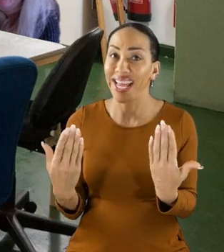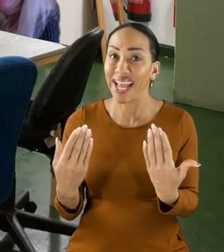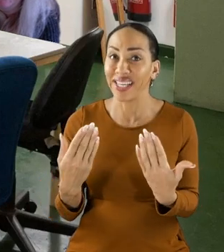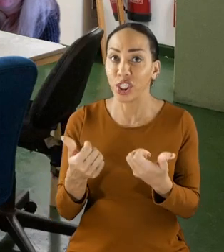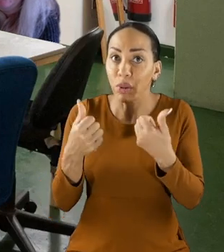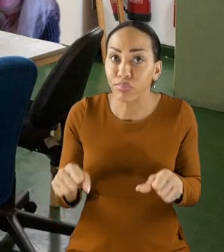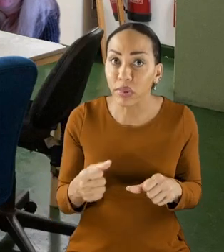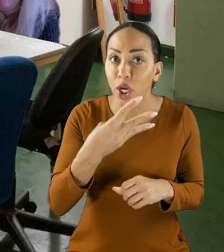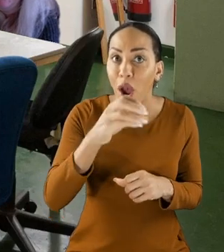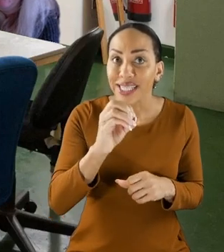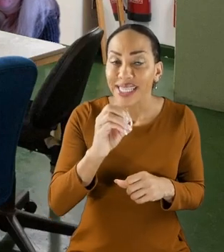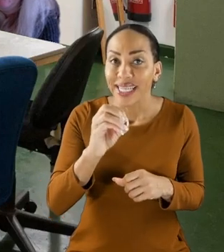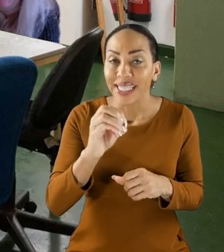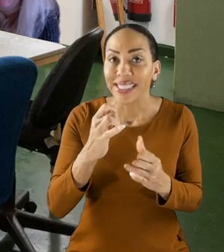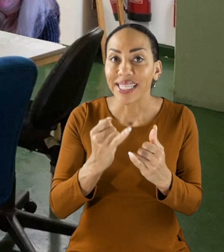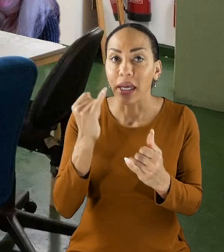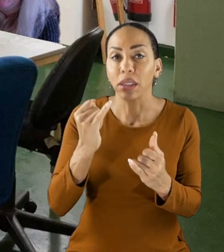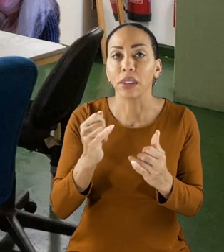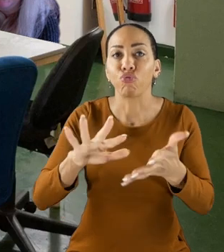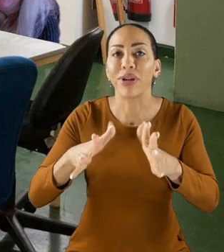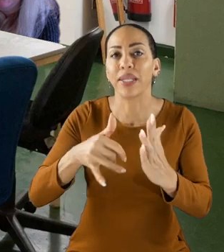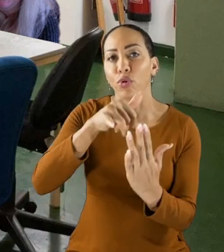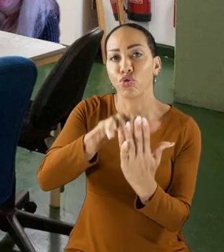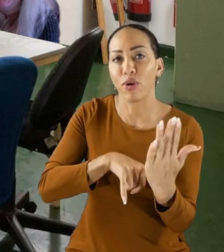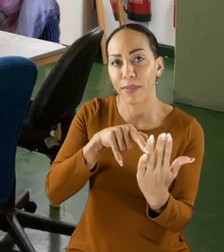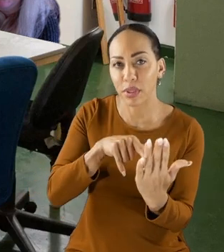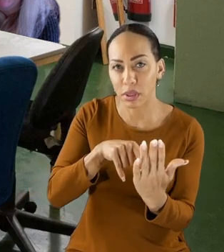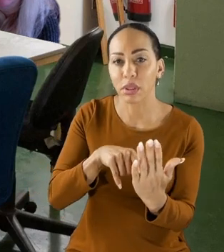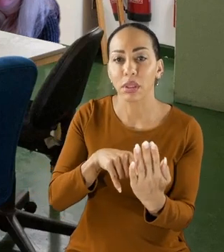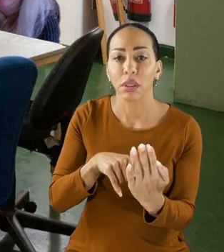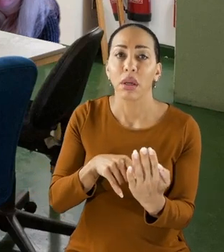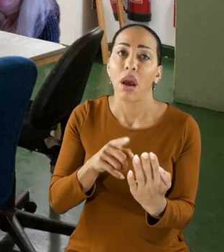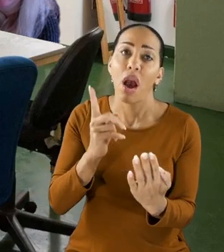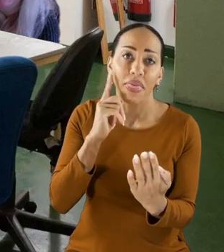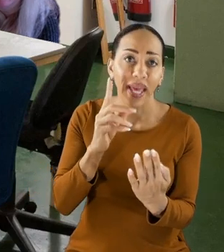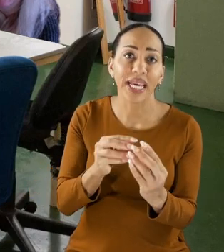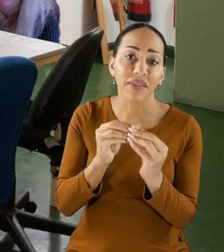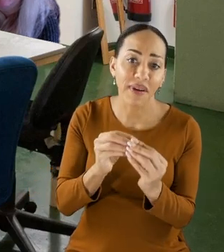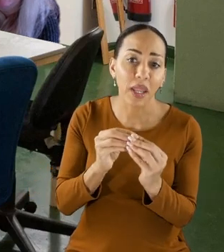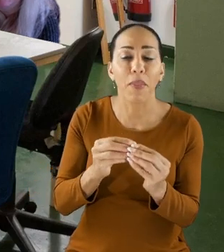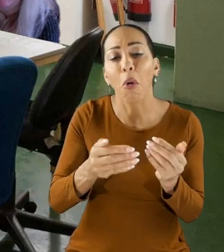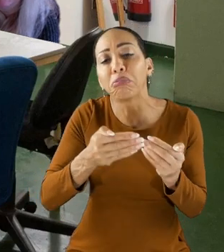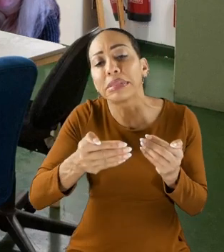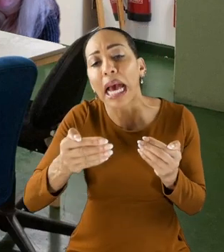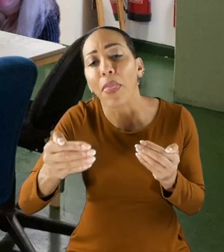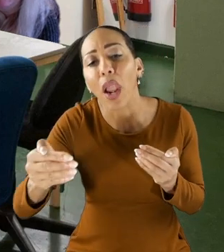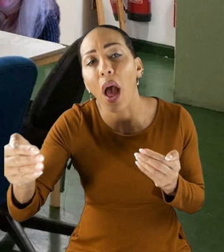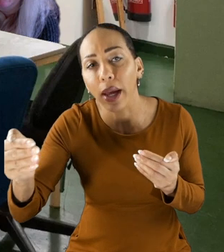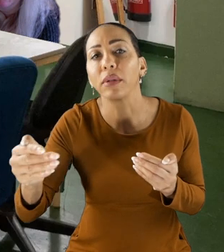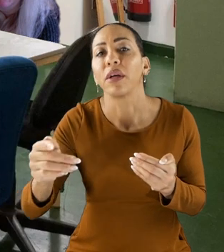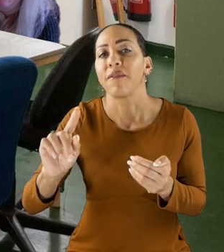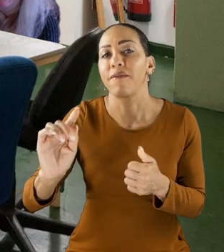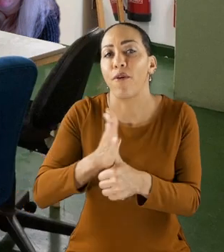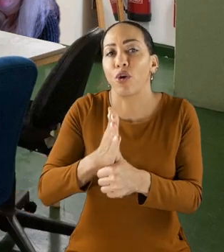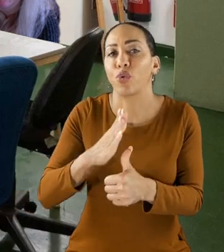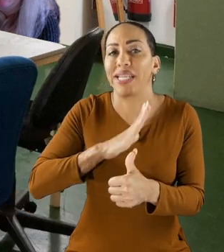us 3 days to get 90 seconds of script in reasonable shape. But that's something that I think this could be really valuable for down the line